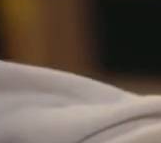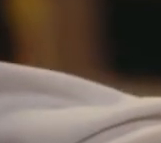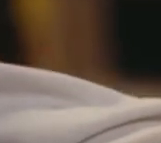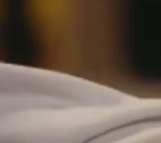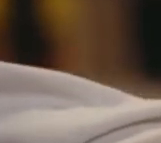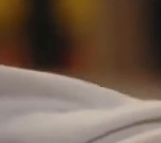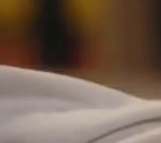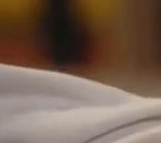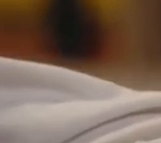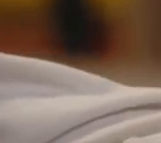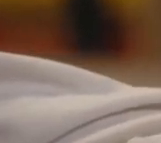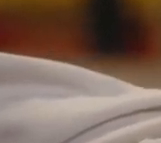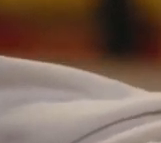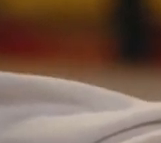like